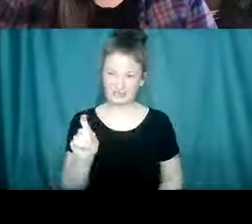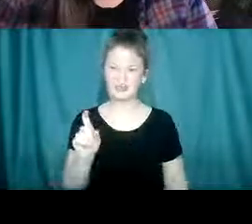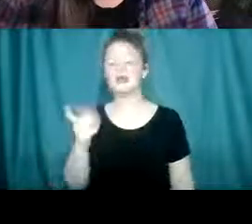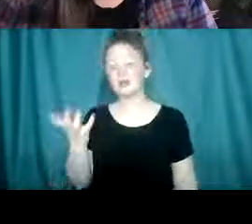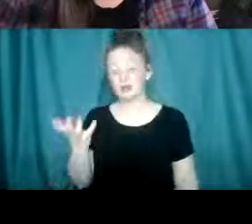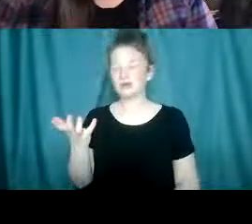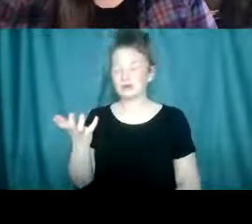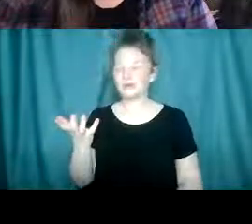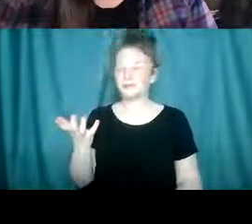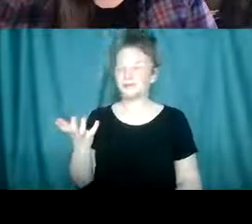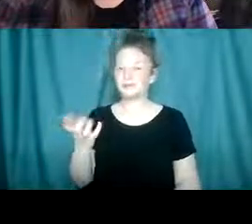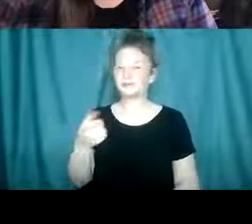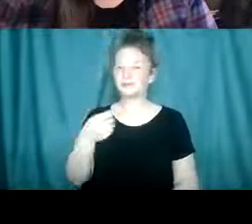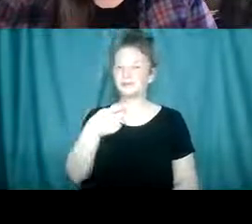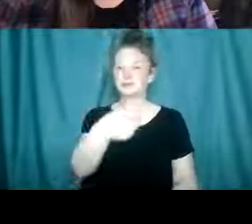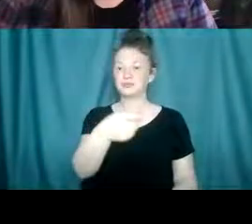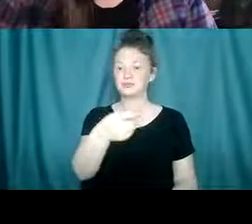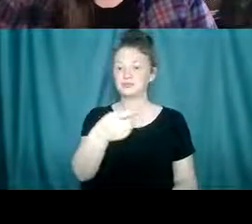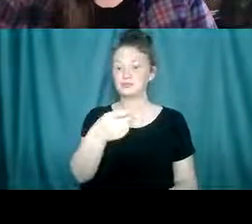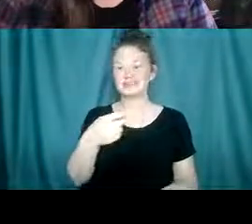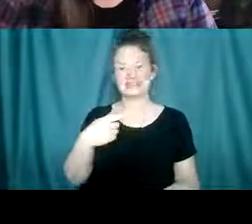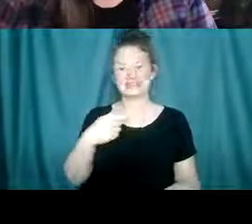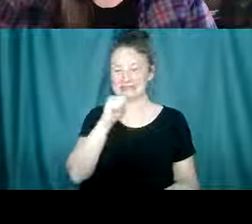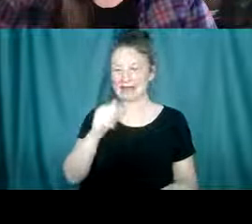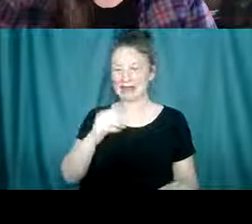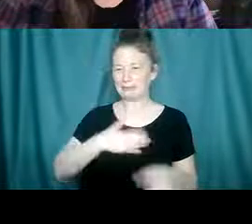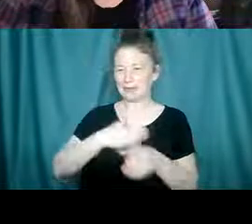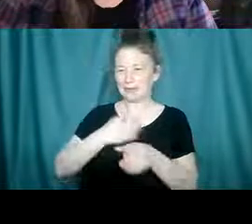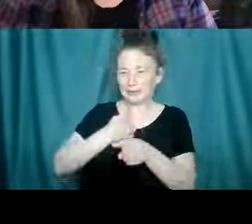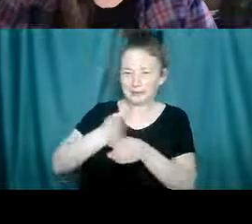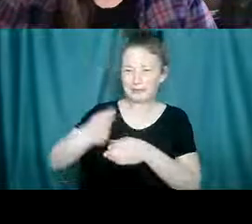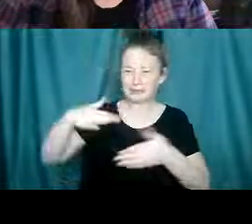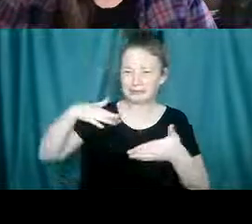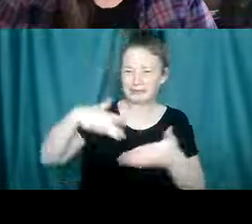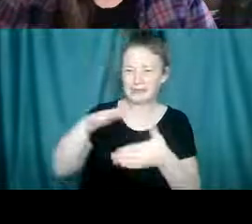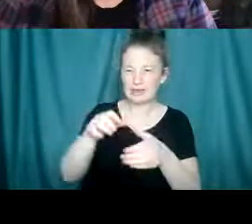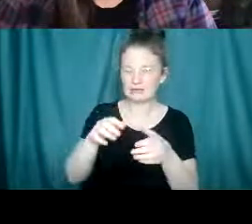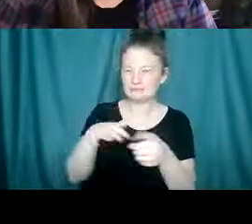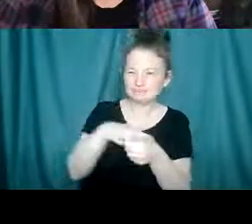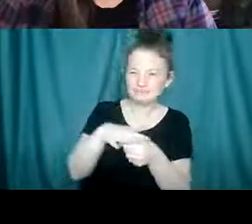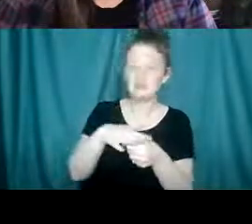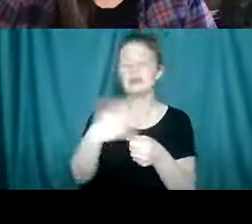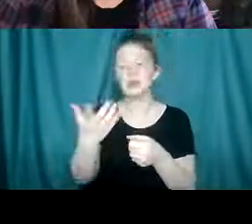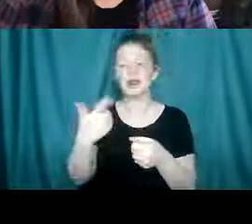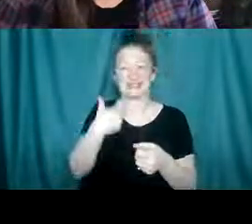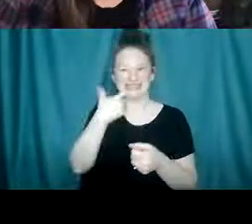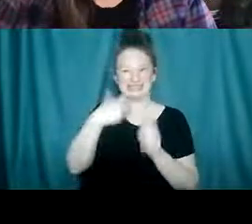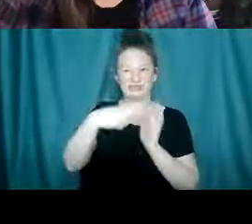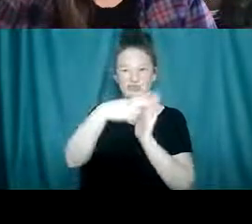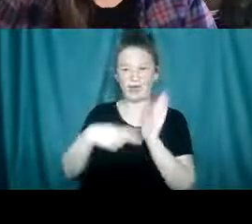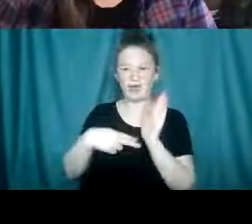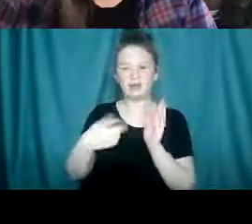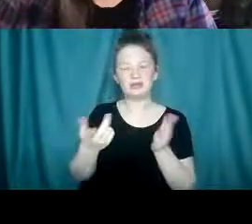so this isn't really what I study, but I read from a recently published article that it's actually